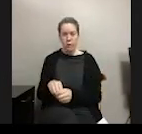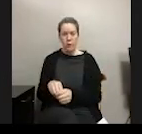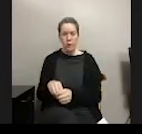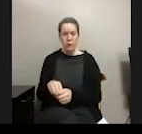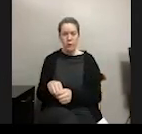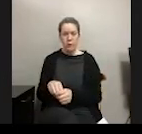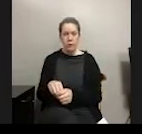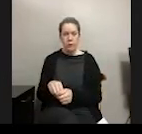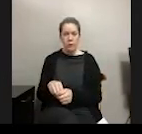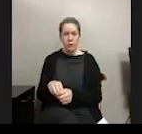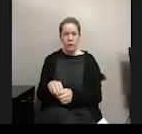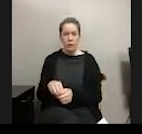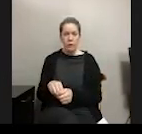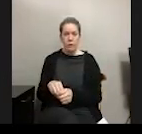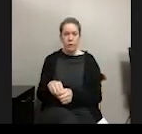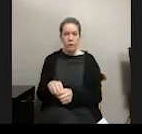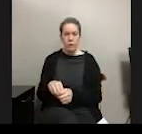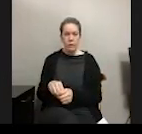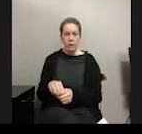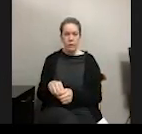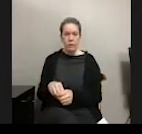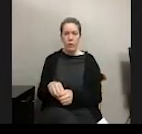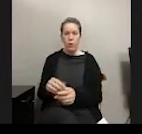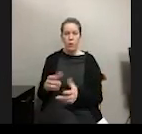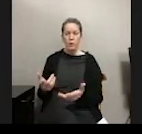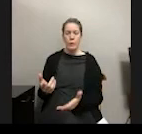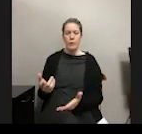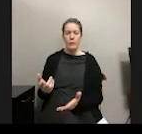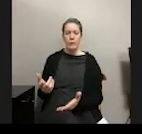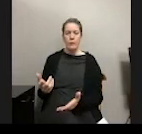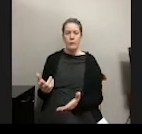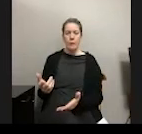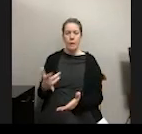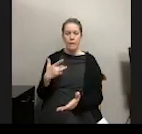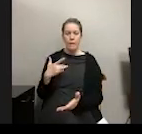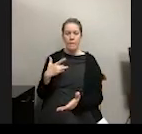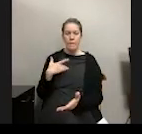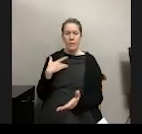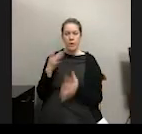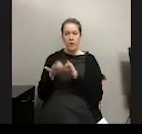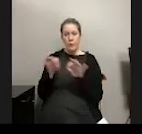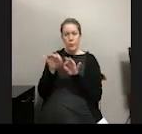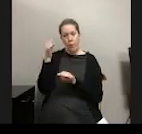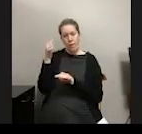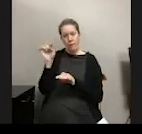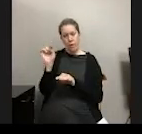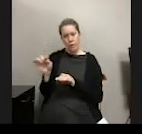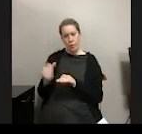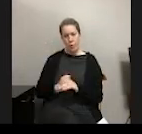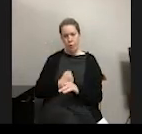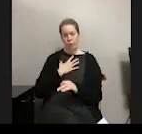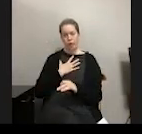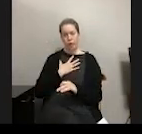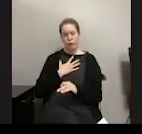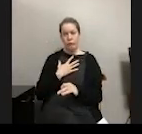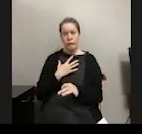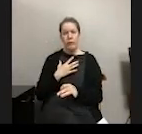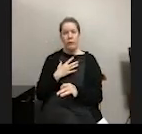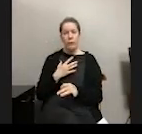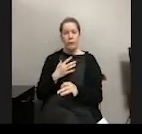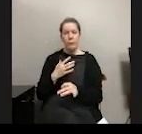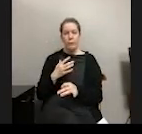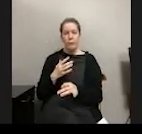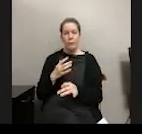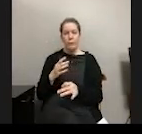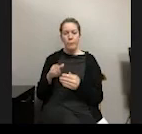feels meaningful to you. More broadly, in the context of budgetary/grant pressures, how can public art make